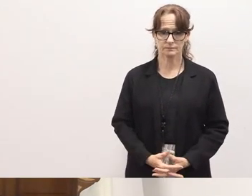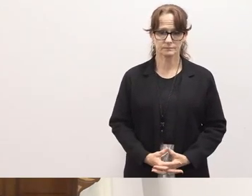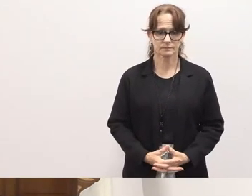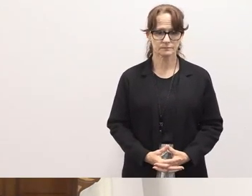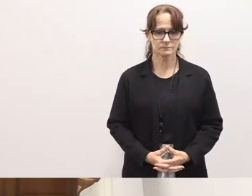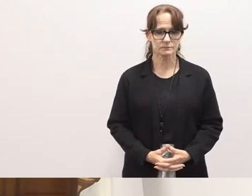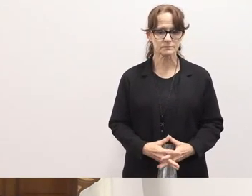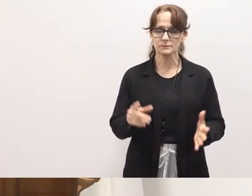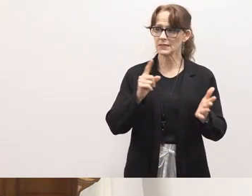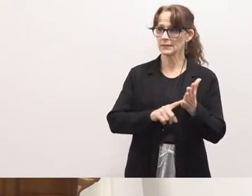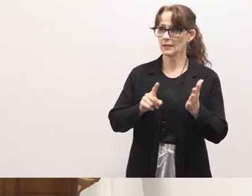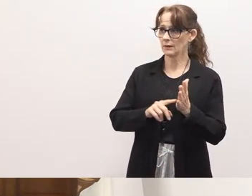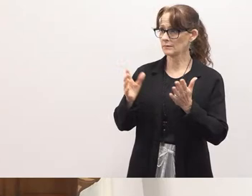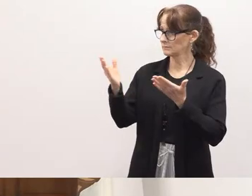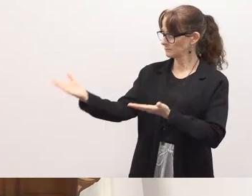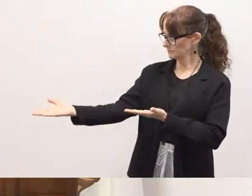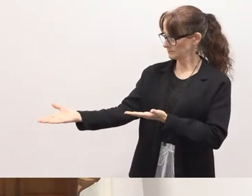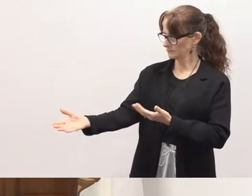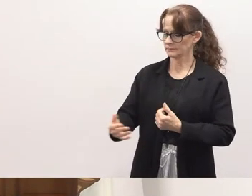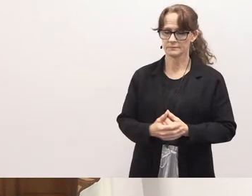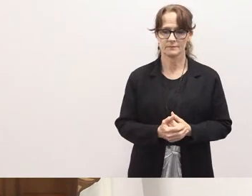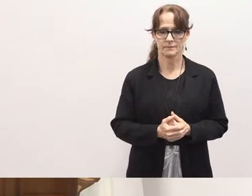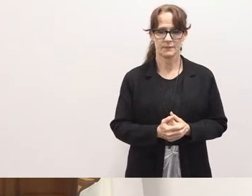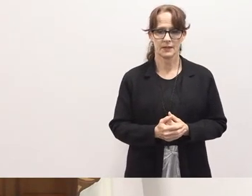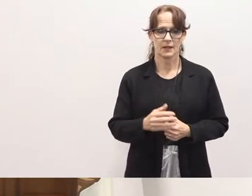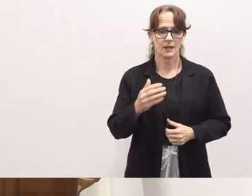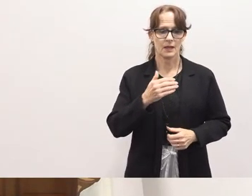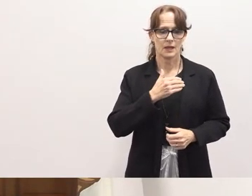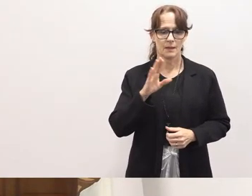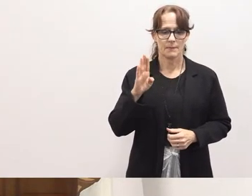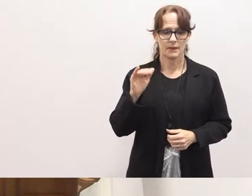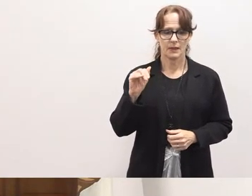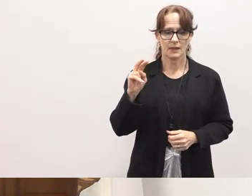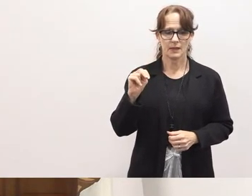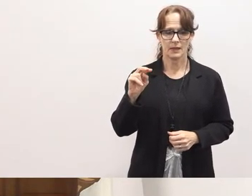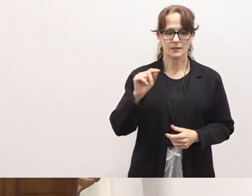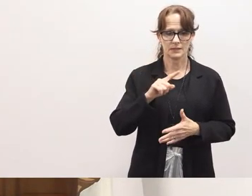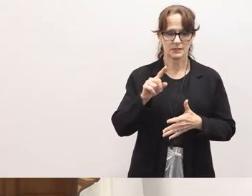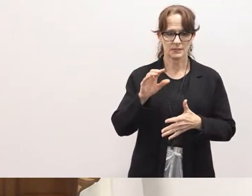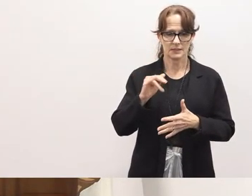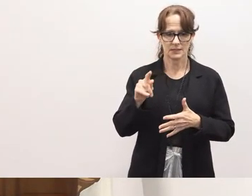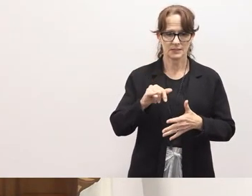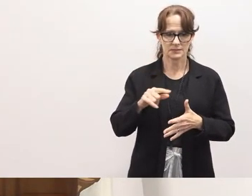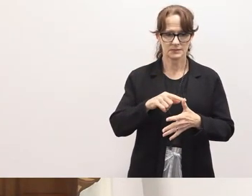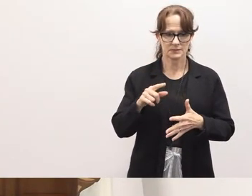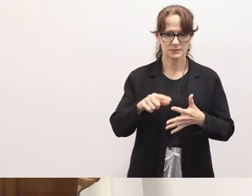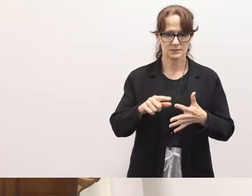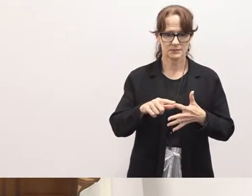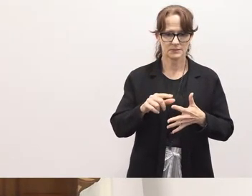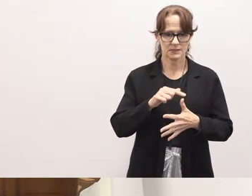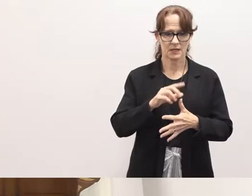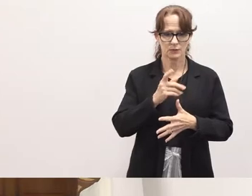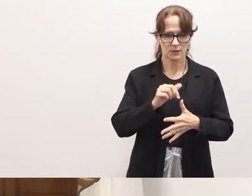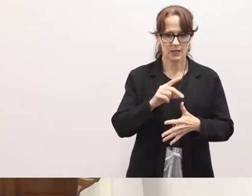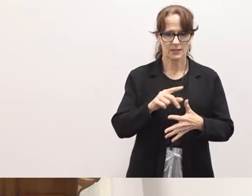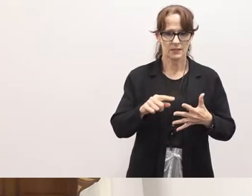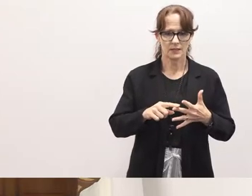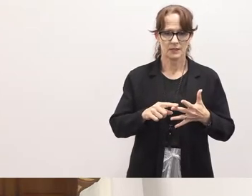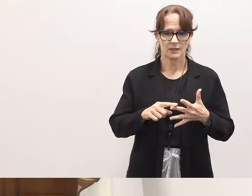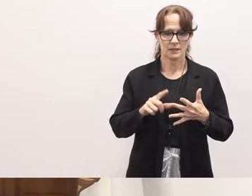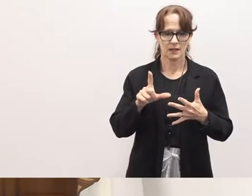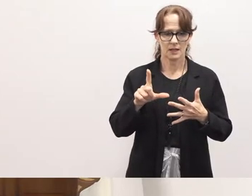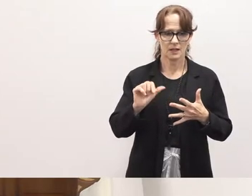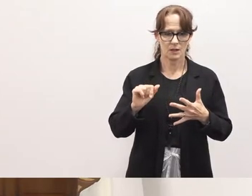Madam Secretary? Thank you. Member Benitez? Aye. President Craighead? Aye.